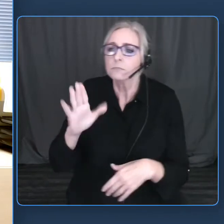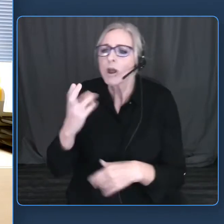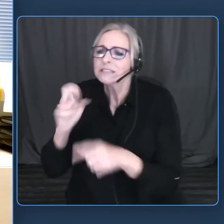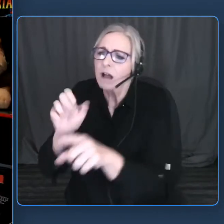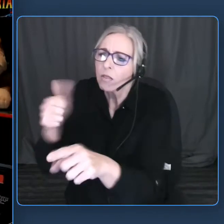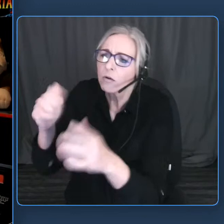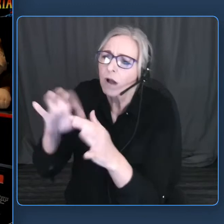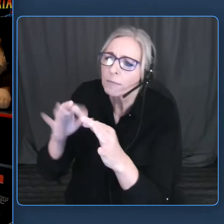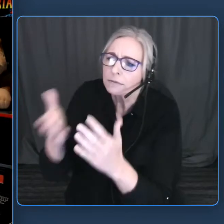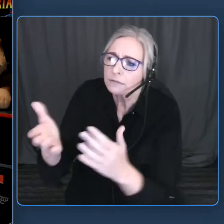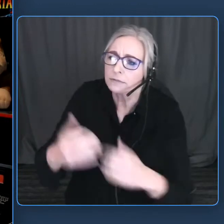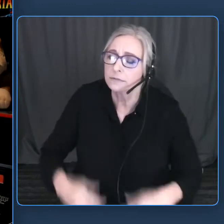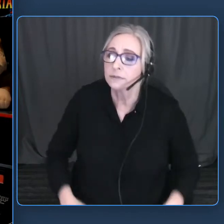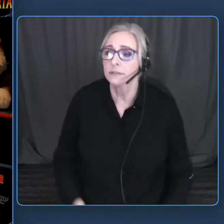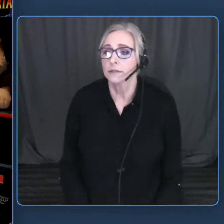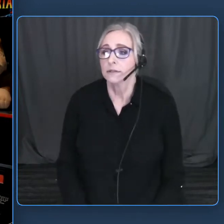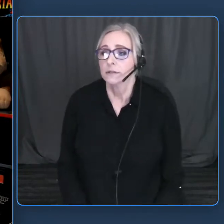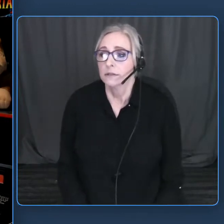another comment?